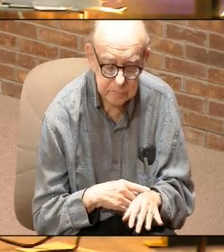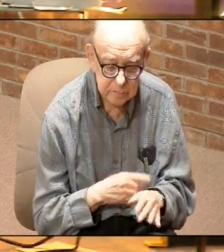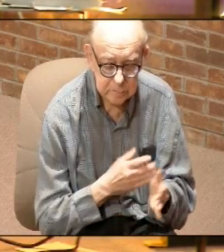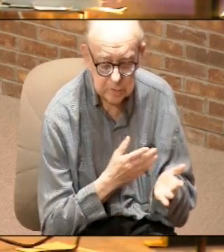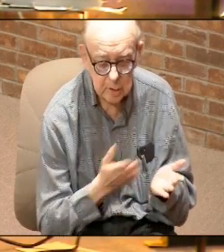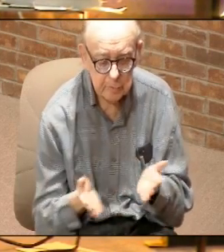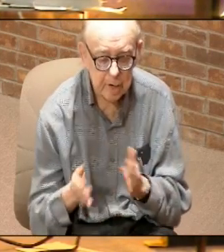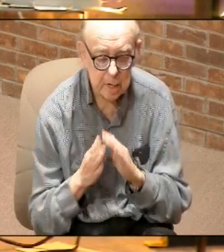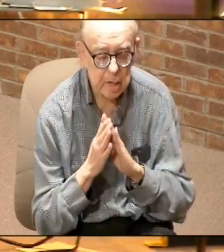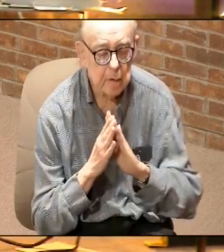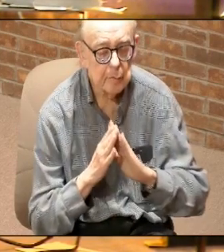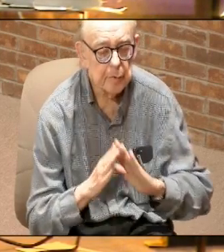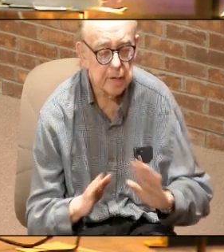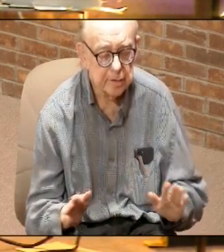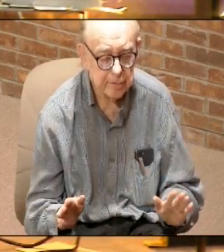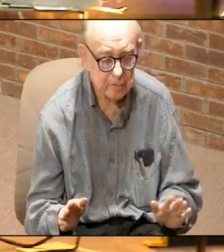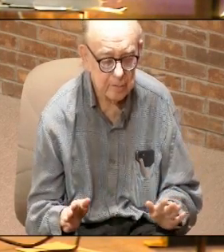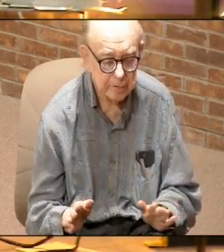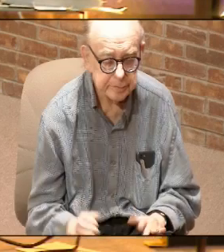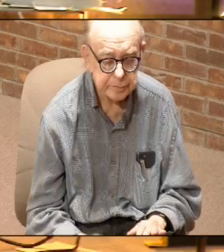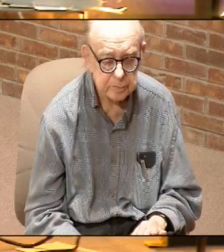bring peace